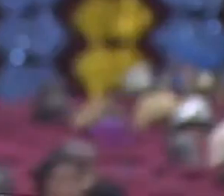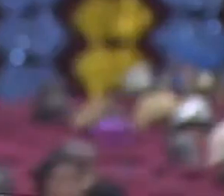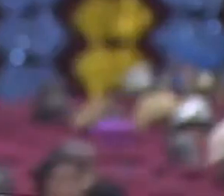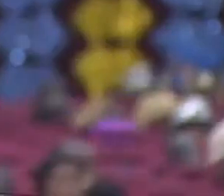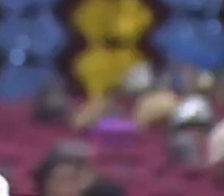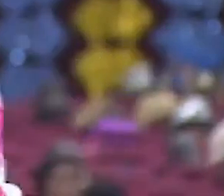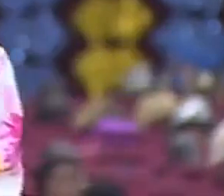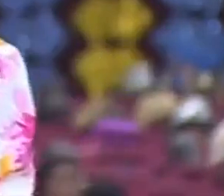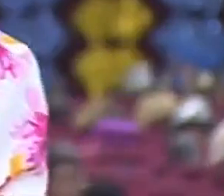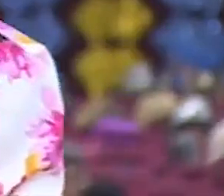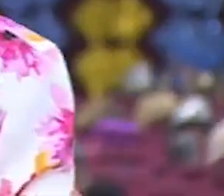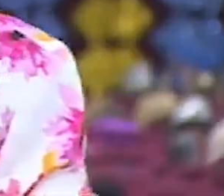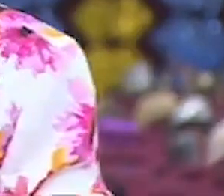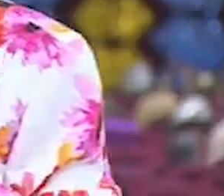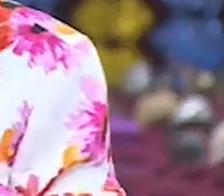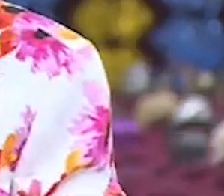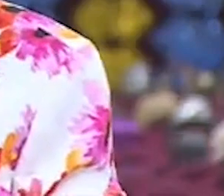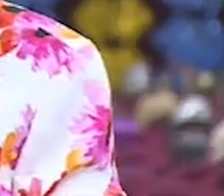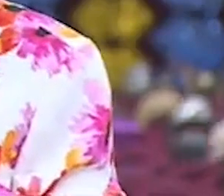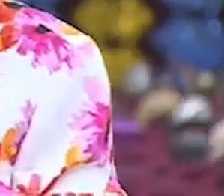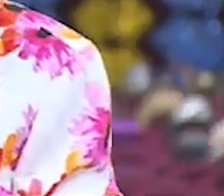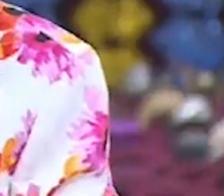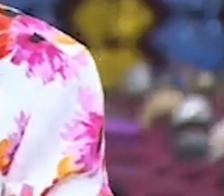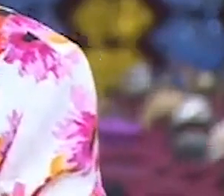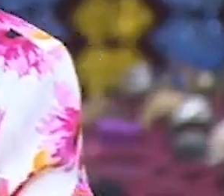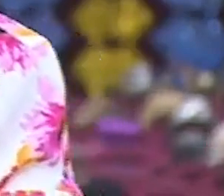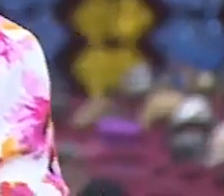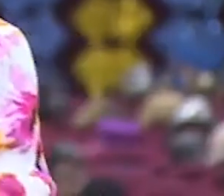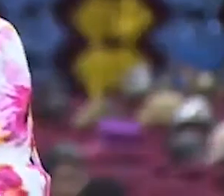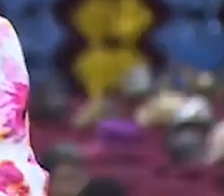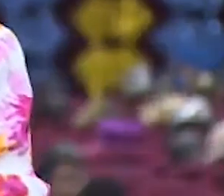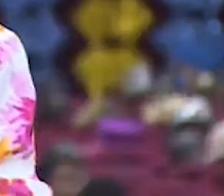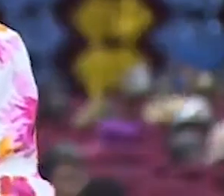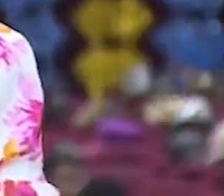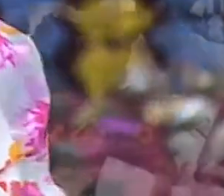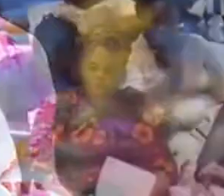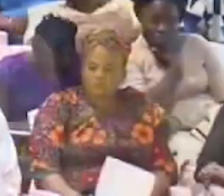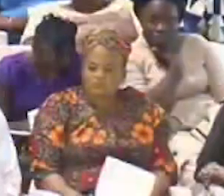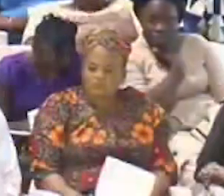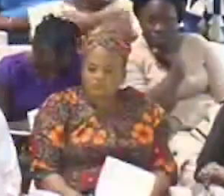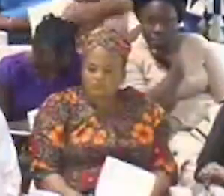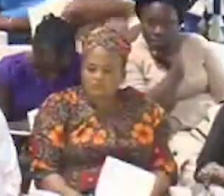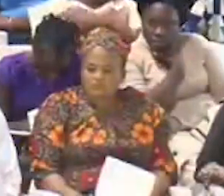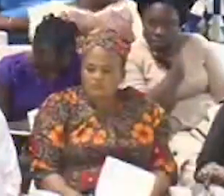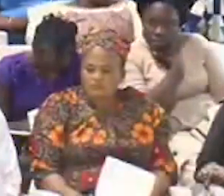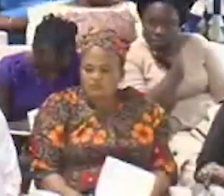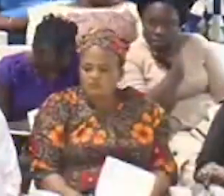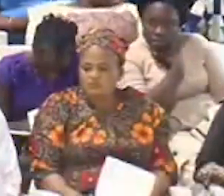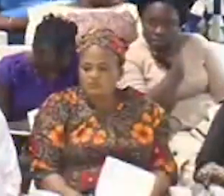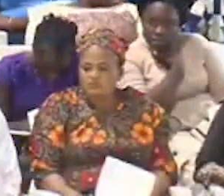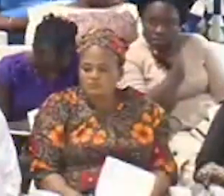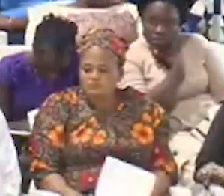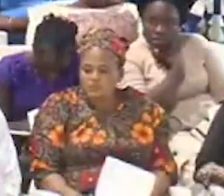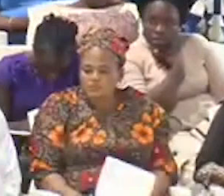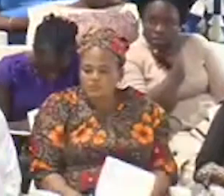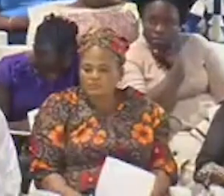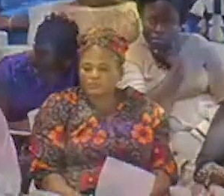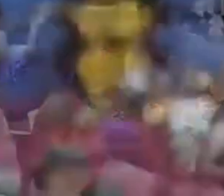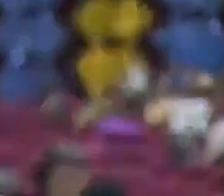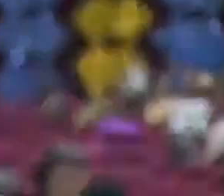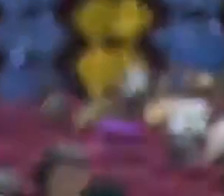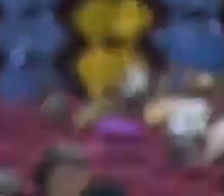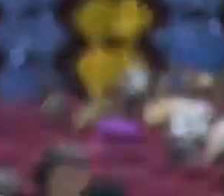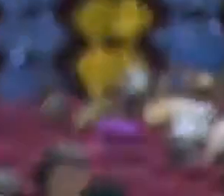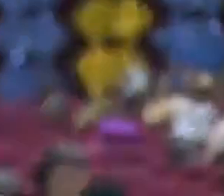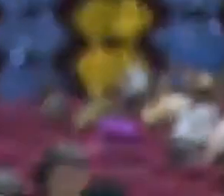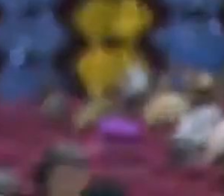way prosperous and thou shalt have good success. You must begin to study the word of God afresh. The